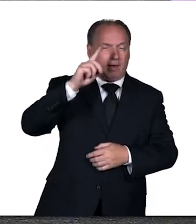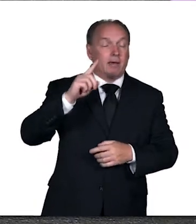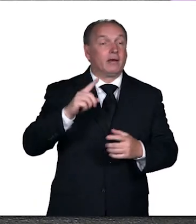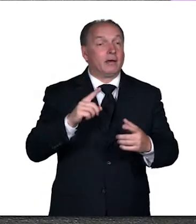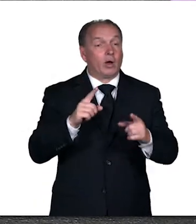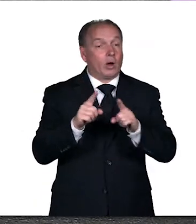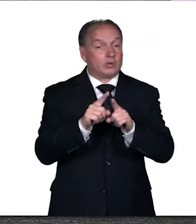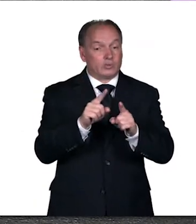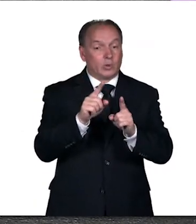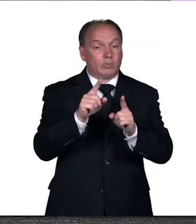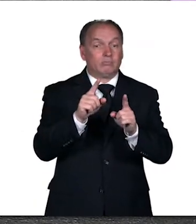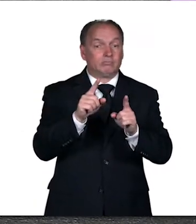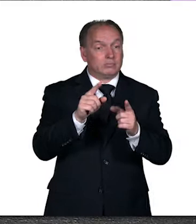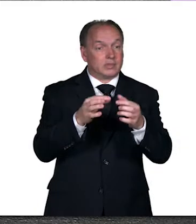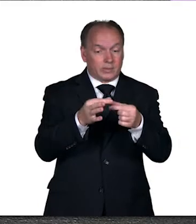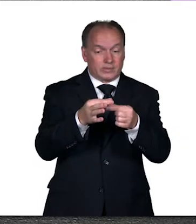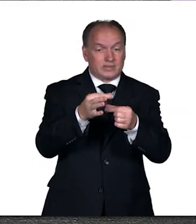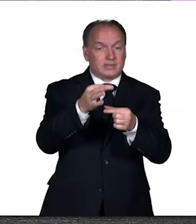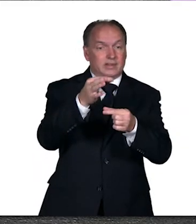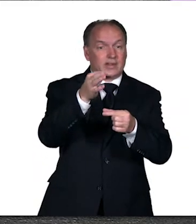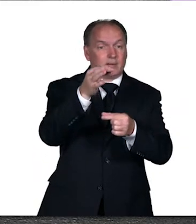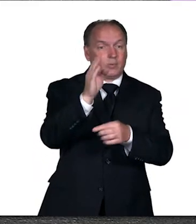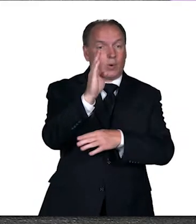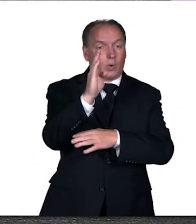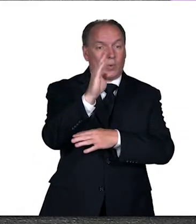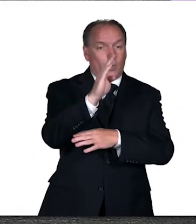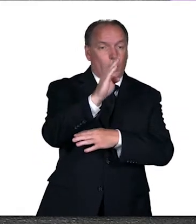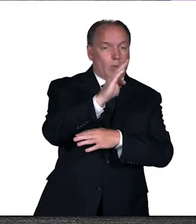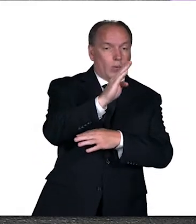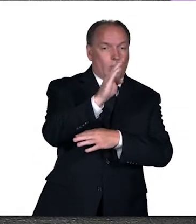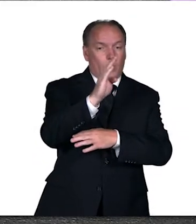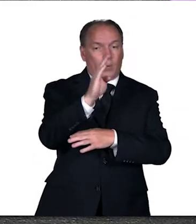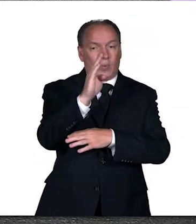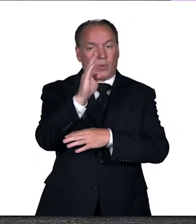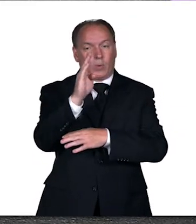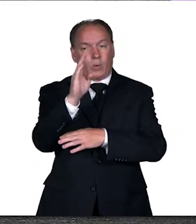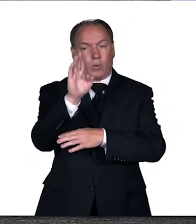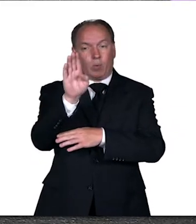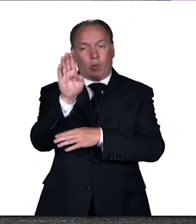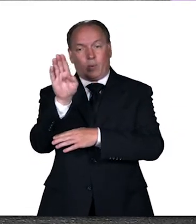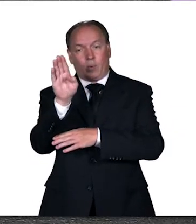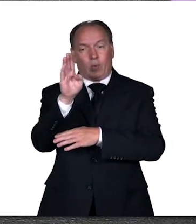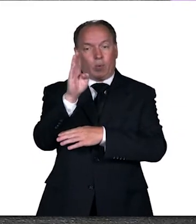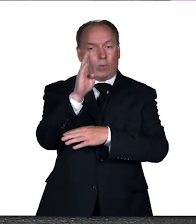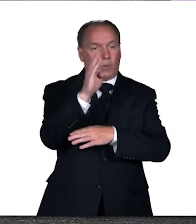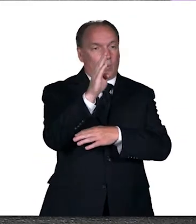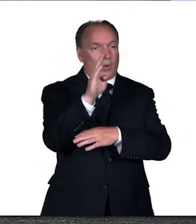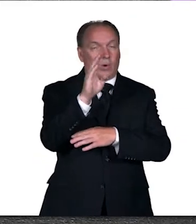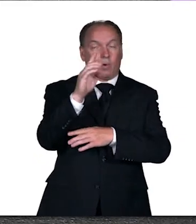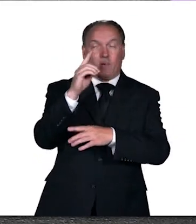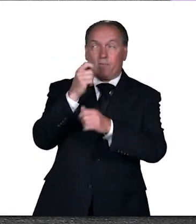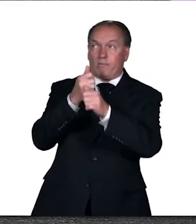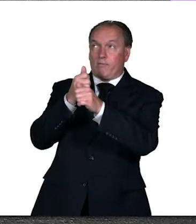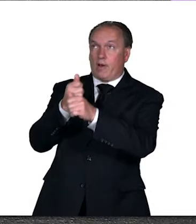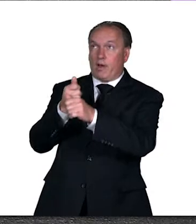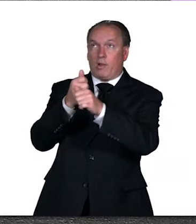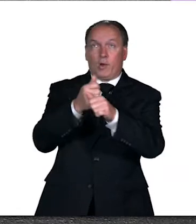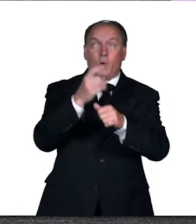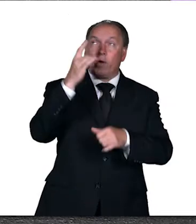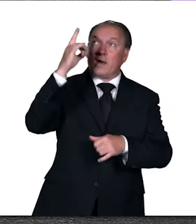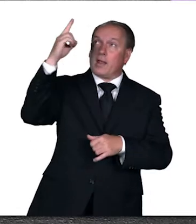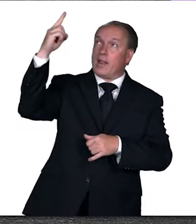stem also moves side to side to let it get to the sun or to get to light. Okay, so we have the